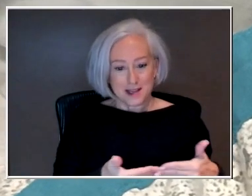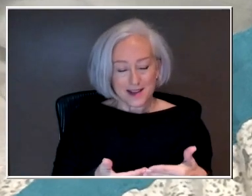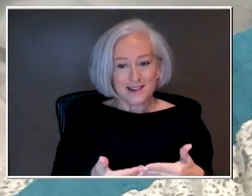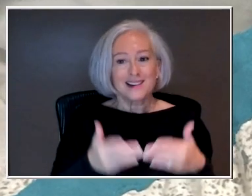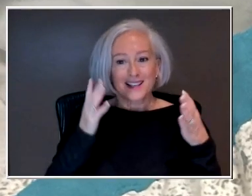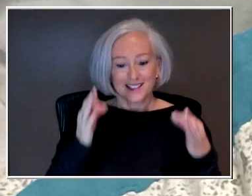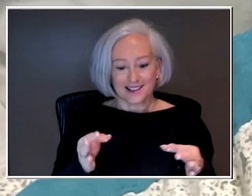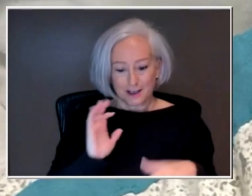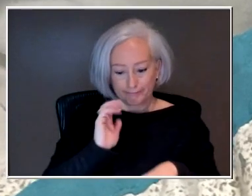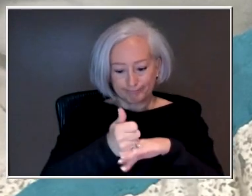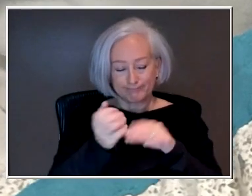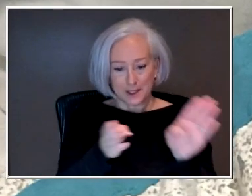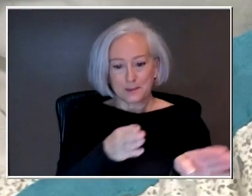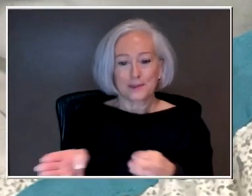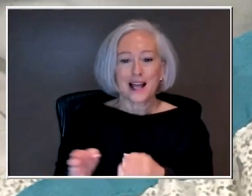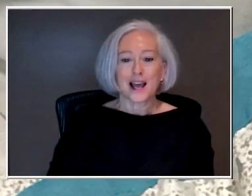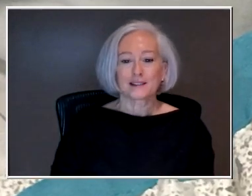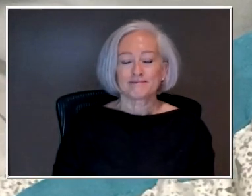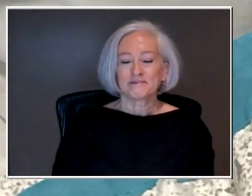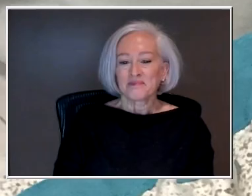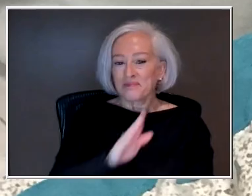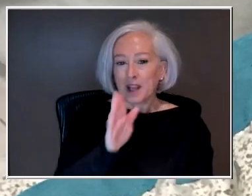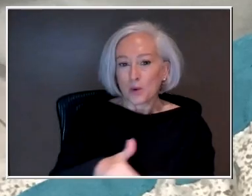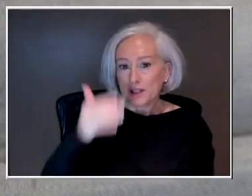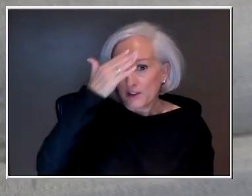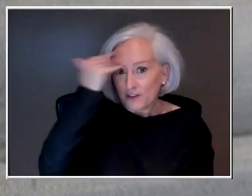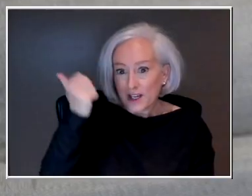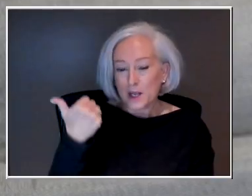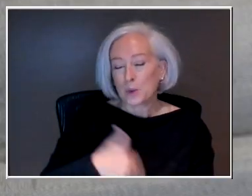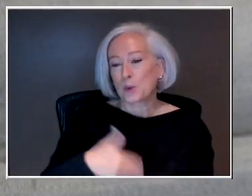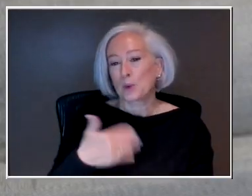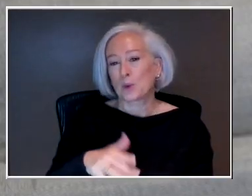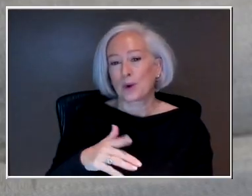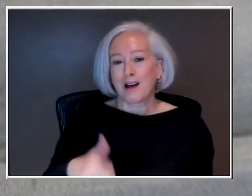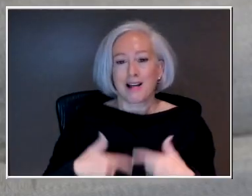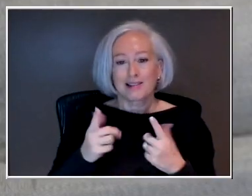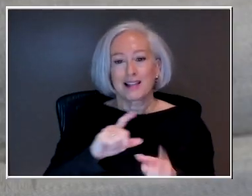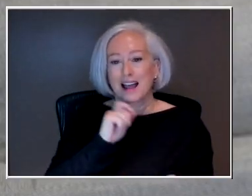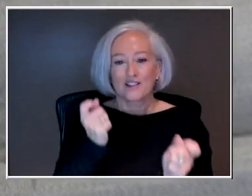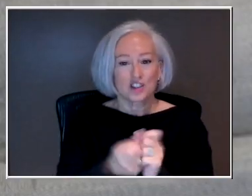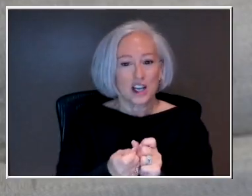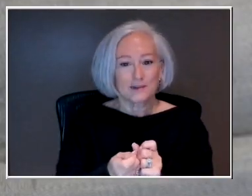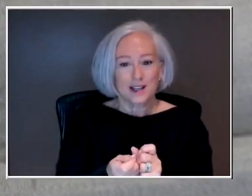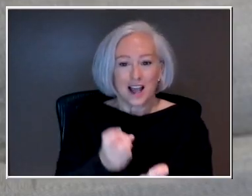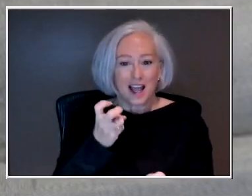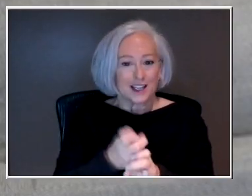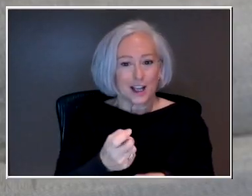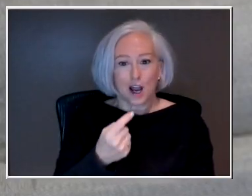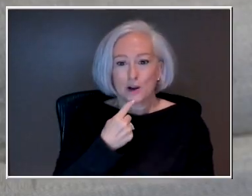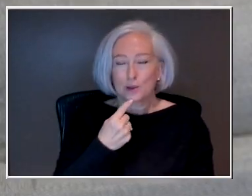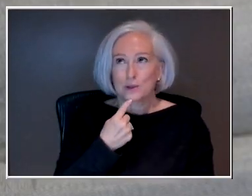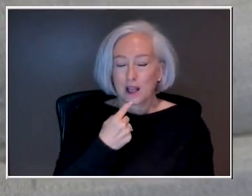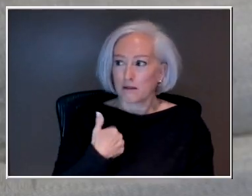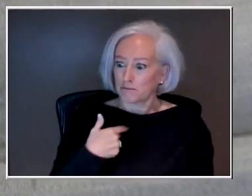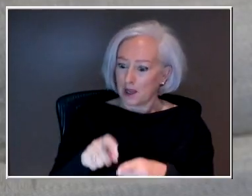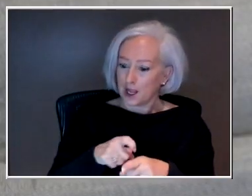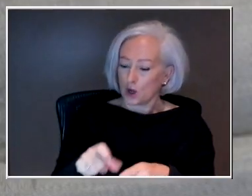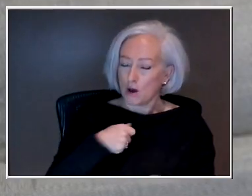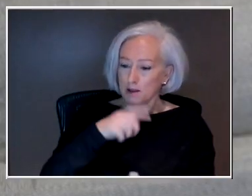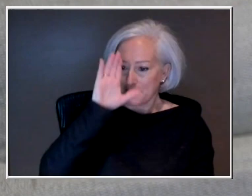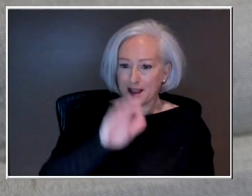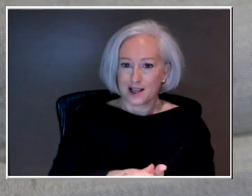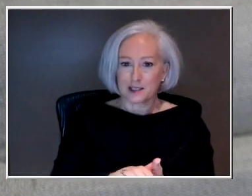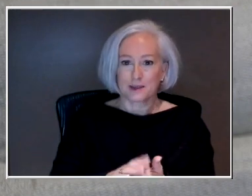forget it. It's life-changing. I mean, I called my husband. Like, it's hard to even say that out loud, you know, because it's just news you were